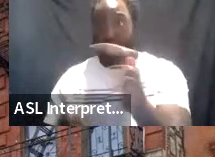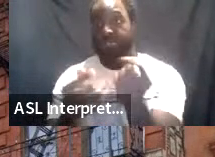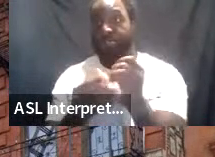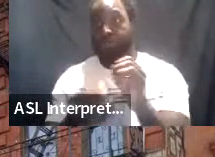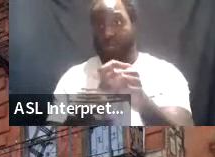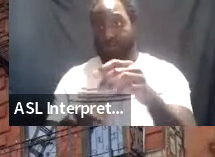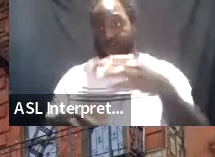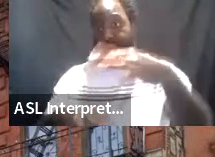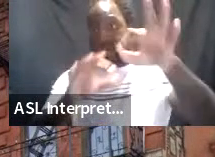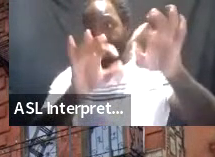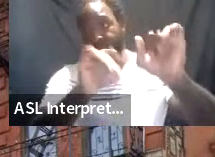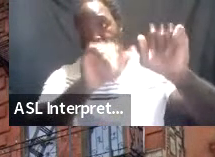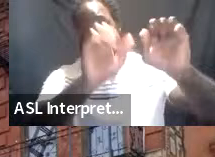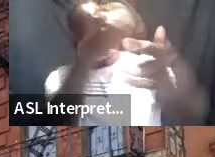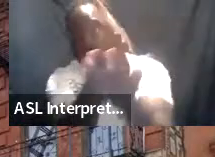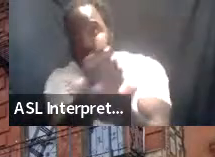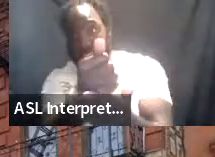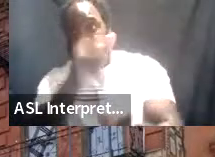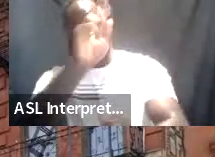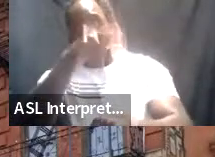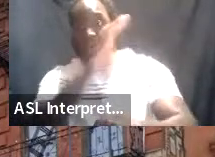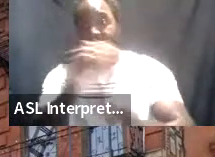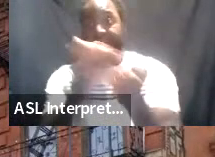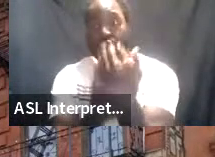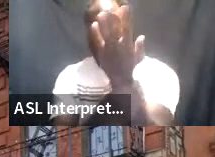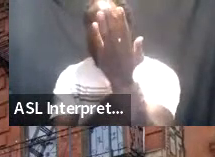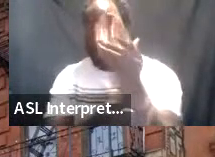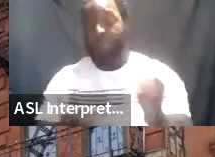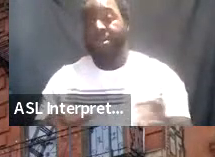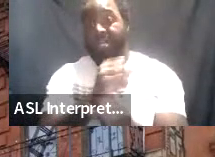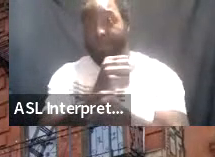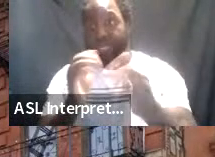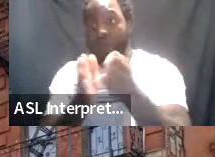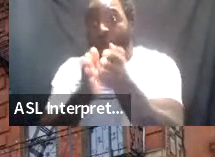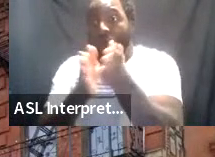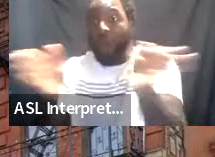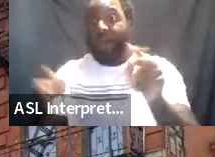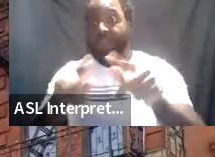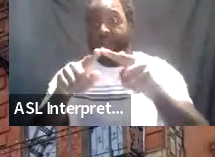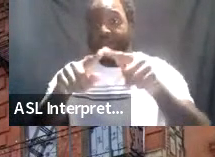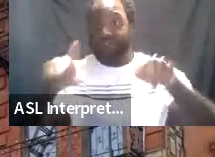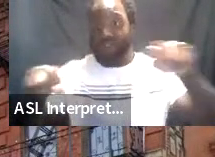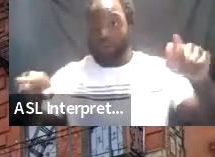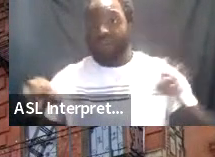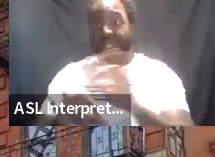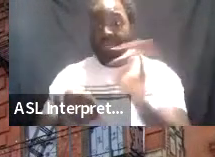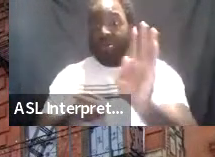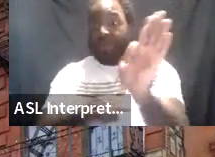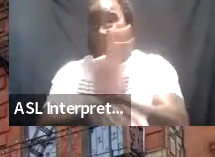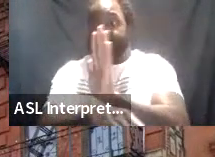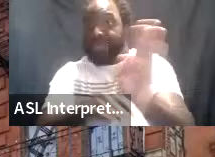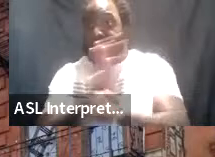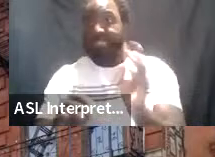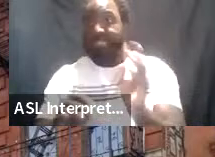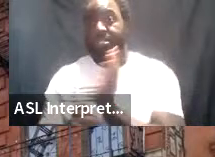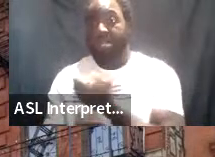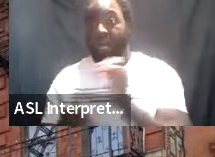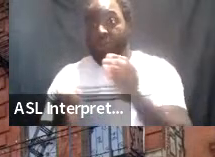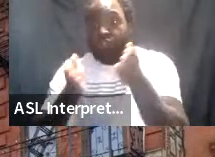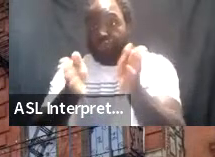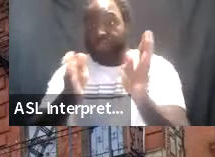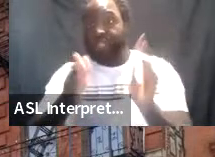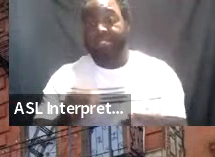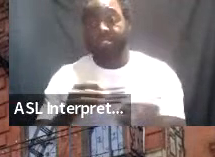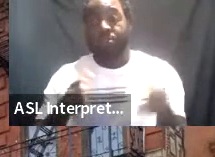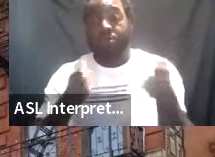address storefront vacancy by creating a wider variety and diversity of businesses on our commercial streets. The ways